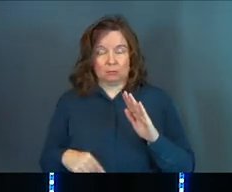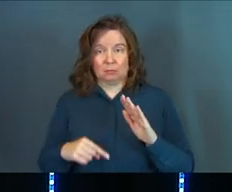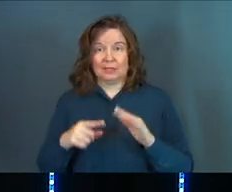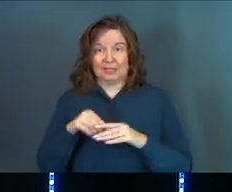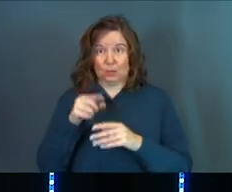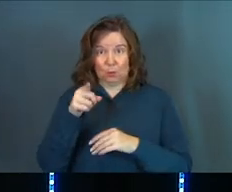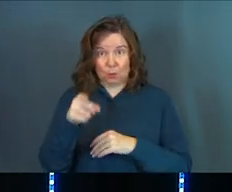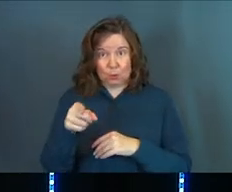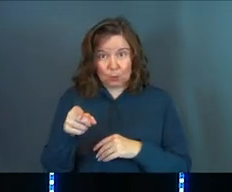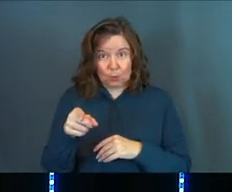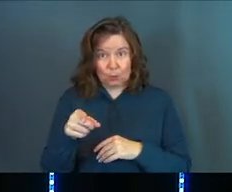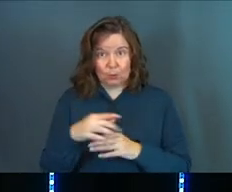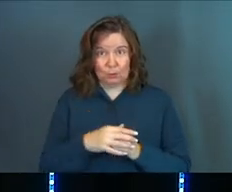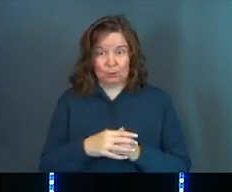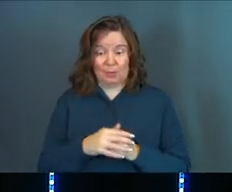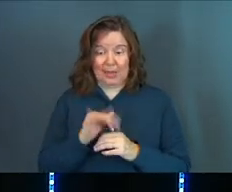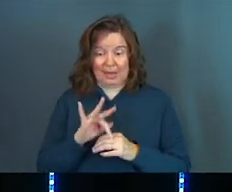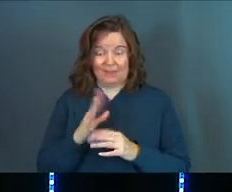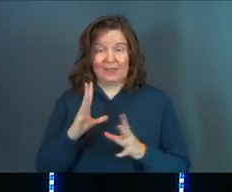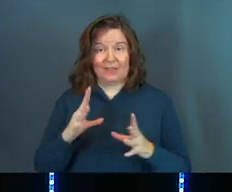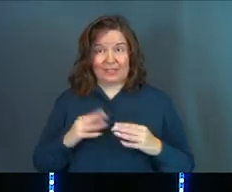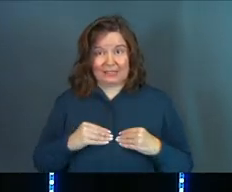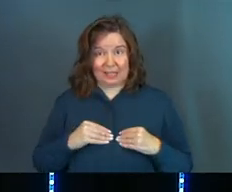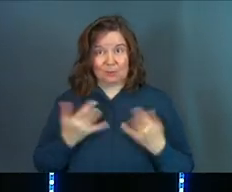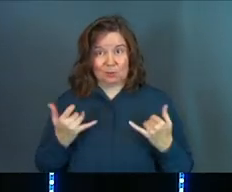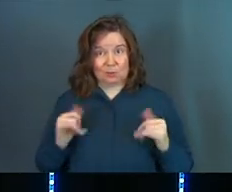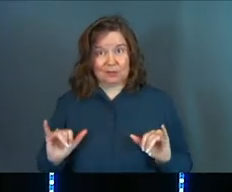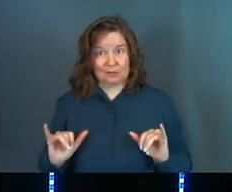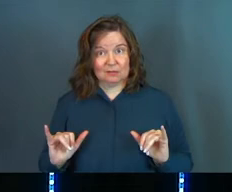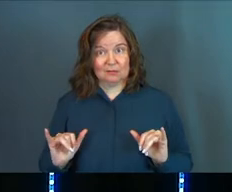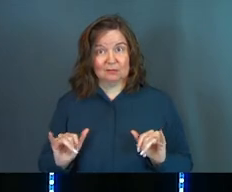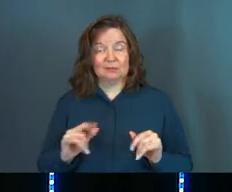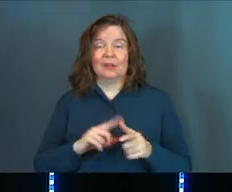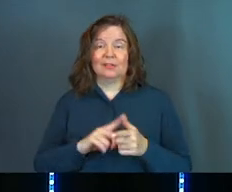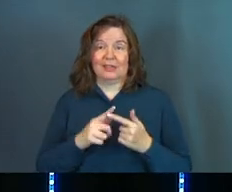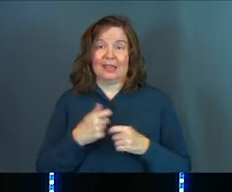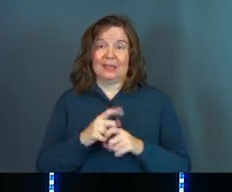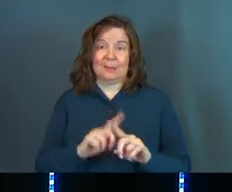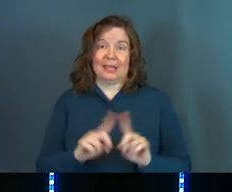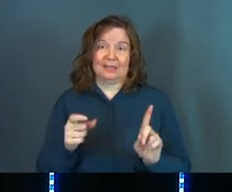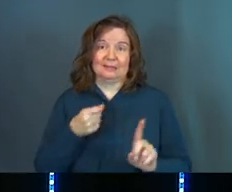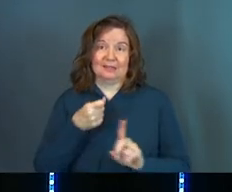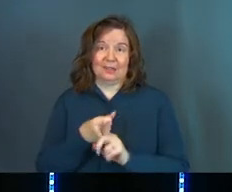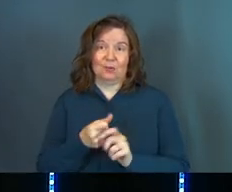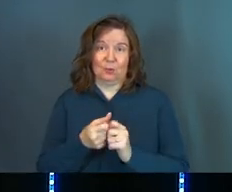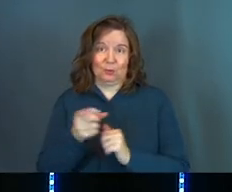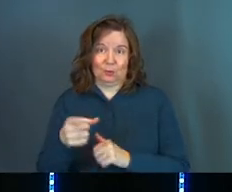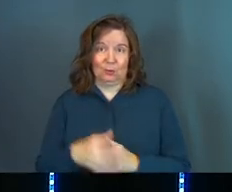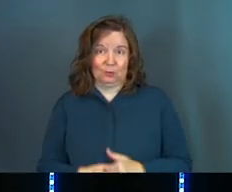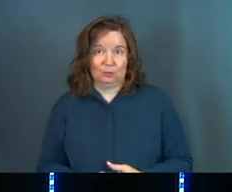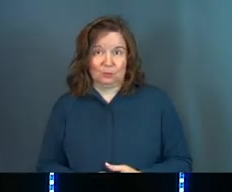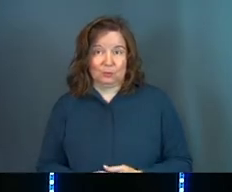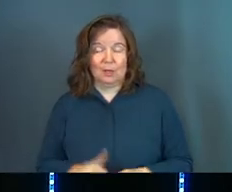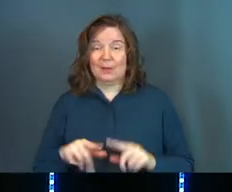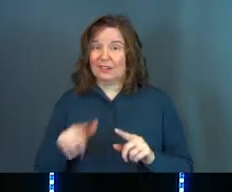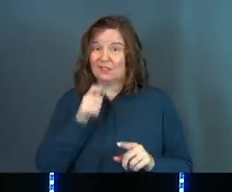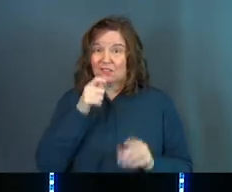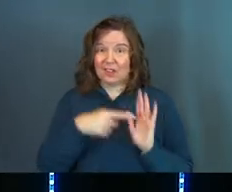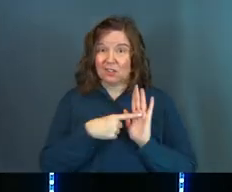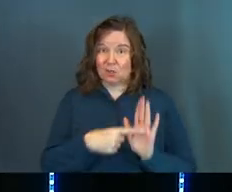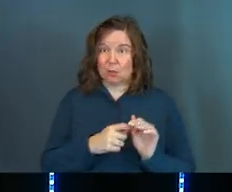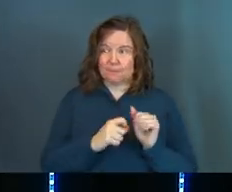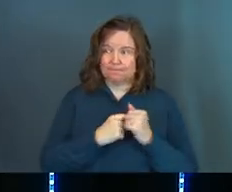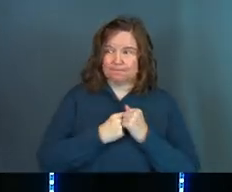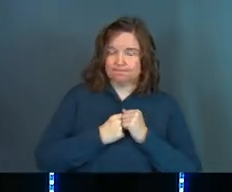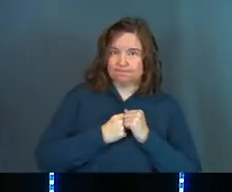goes in you. And if they've accepted you, they can make a difference. But if you've not shown them,